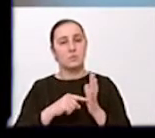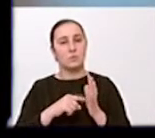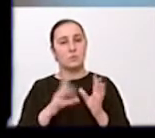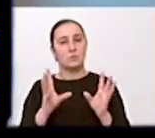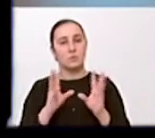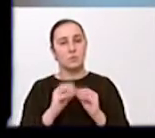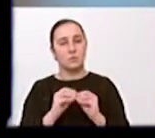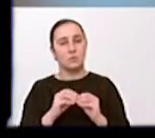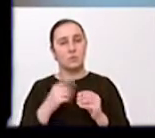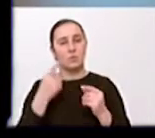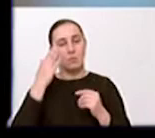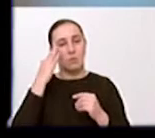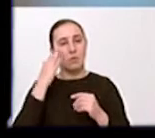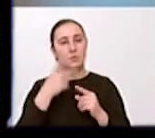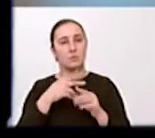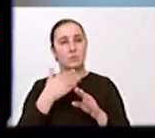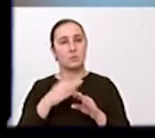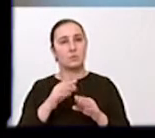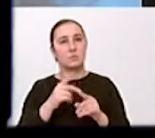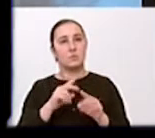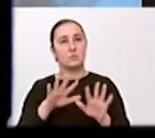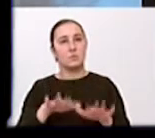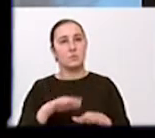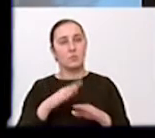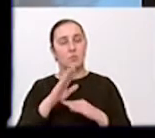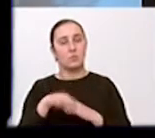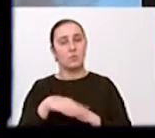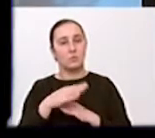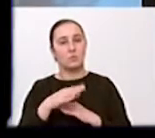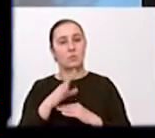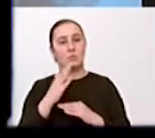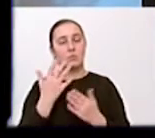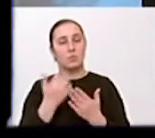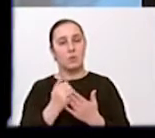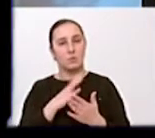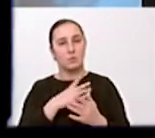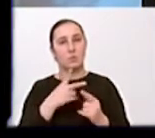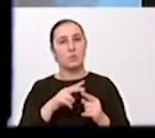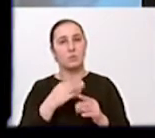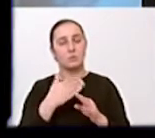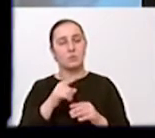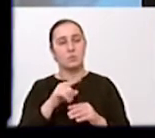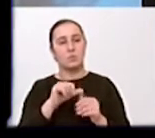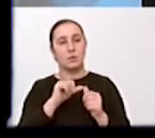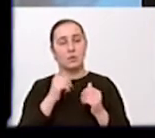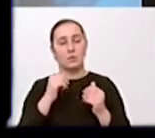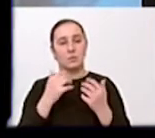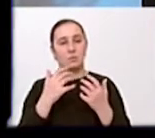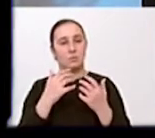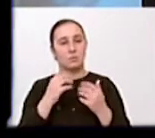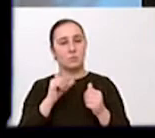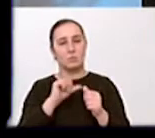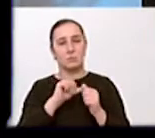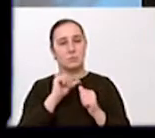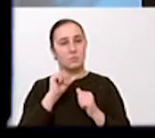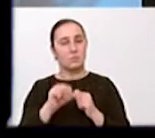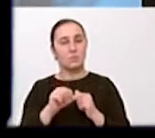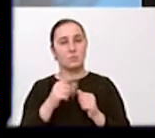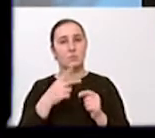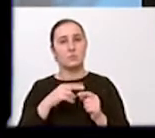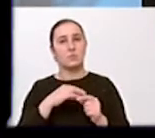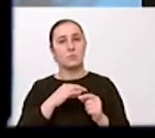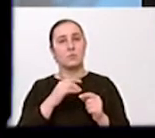birga. Bosh qismidagi joyda bo'shliq paydo bo'ldi. U qism, demak, bu yerga aloqasi yo'q. Shunchaki biz